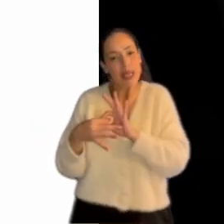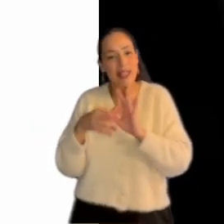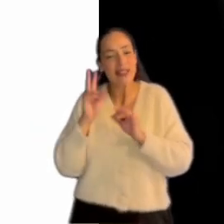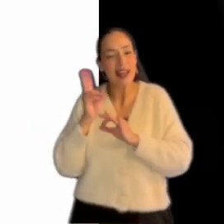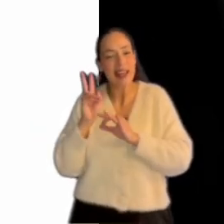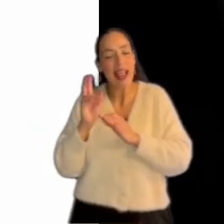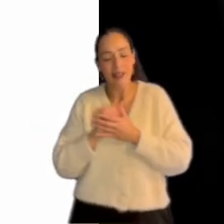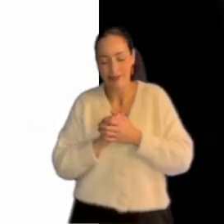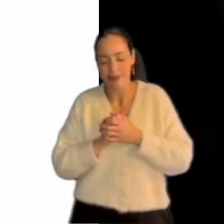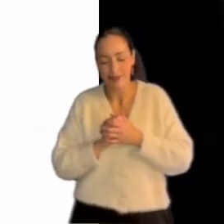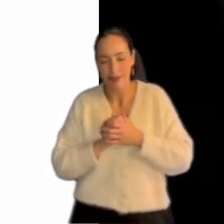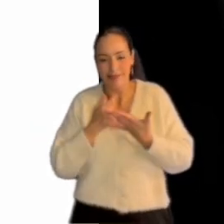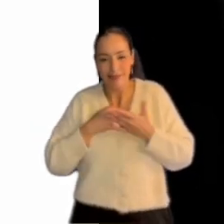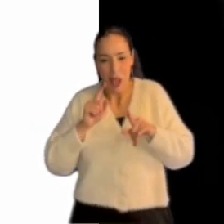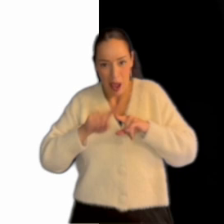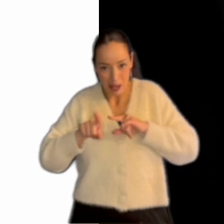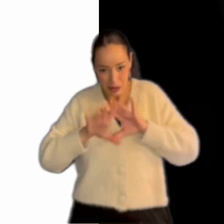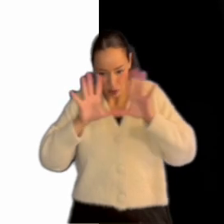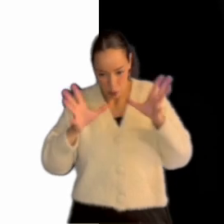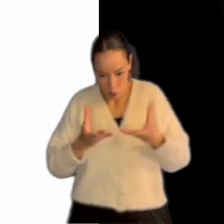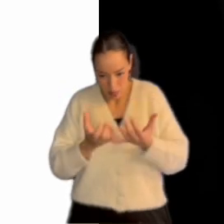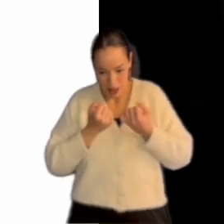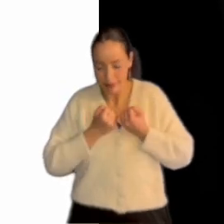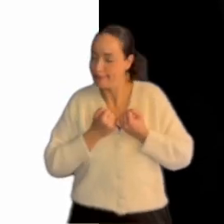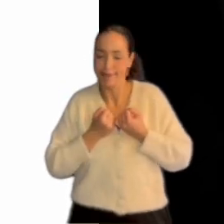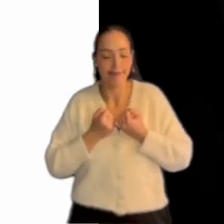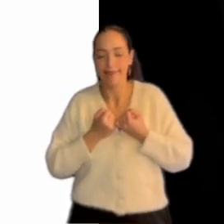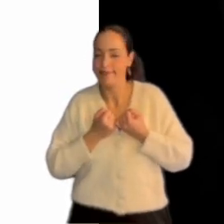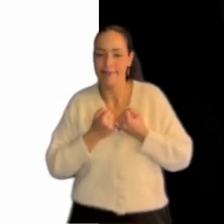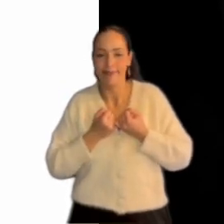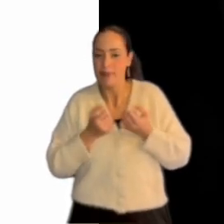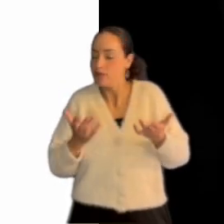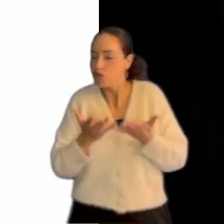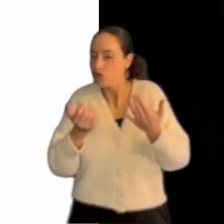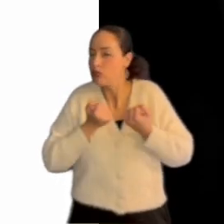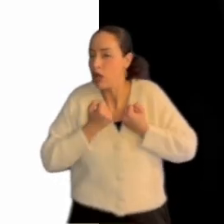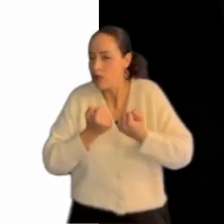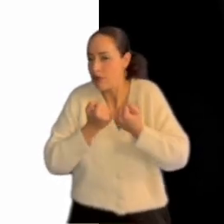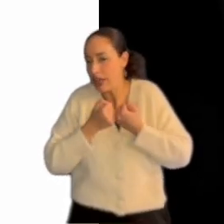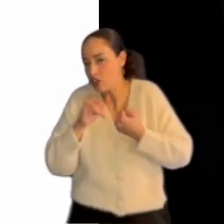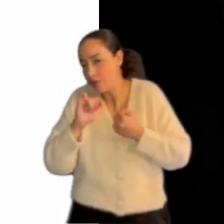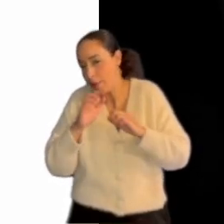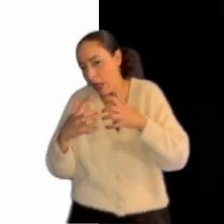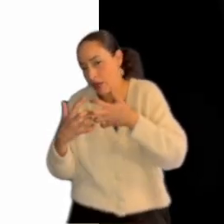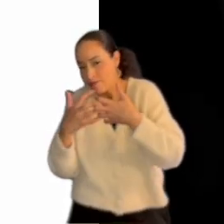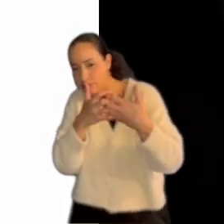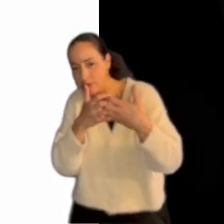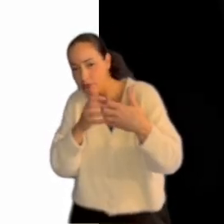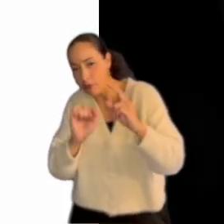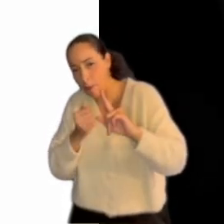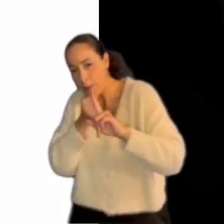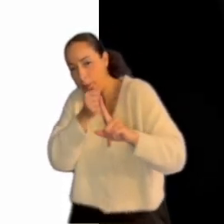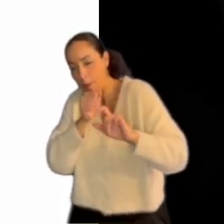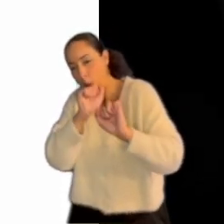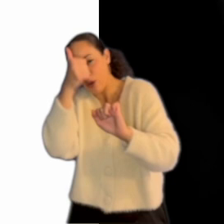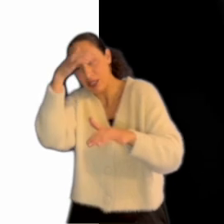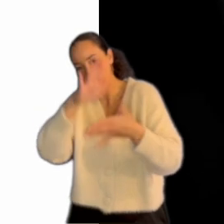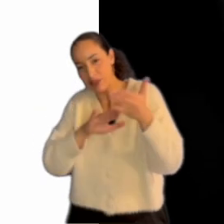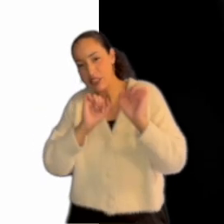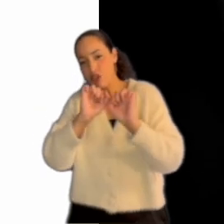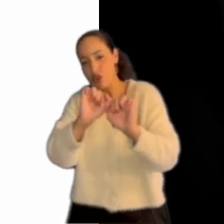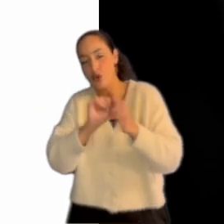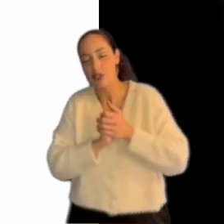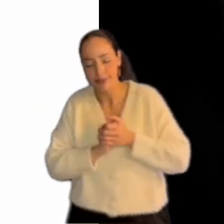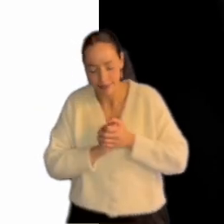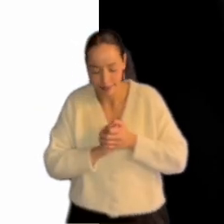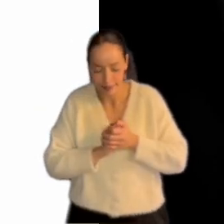not have the answers, I would encourage you to think about how my reflections may resonate with your own experiences in practice and to take the time to consider how